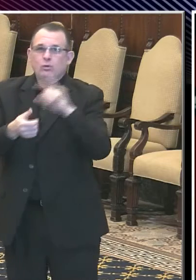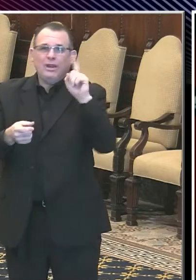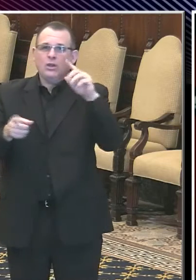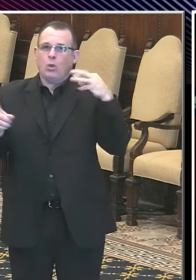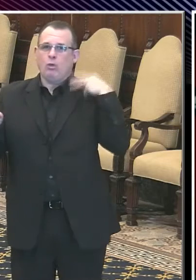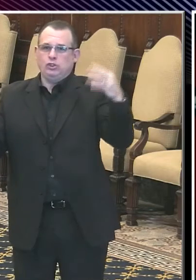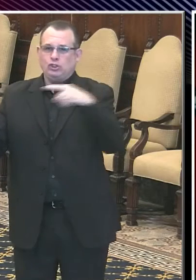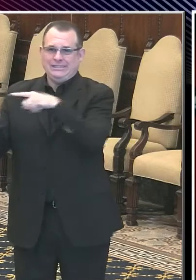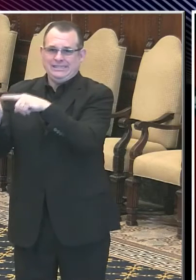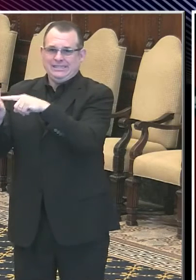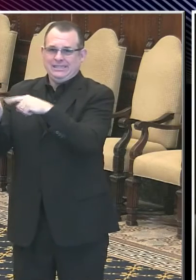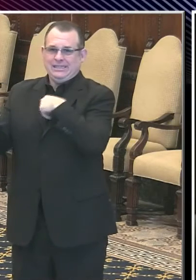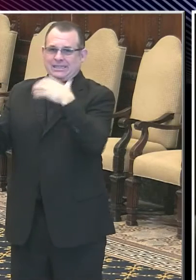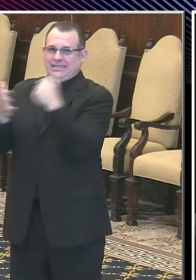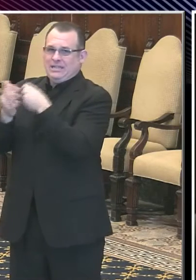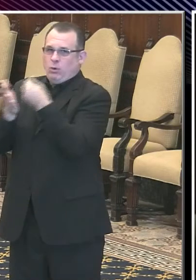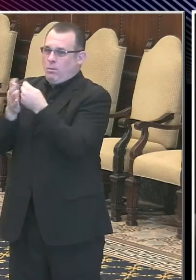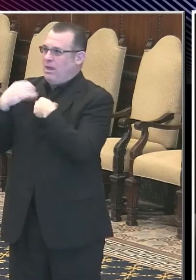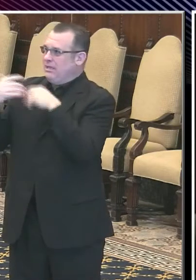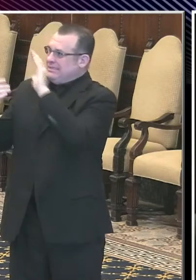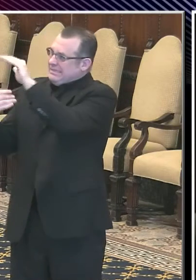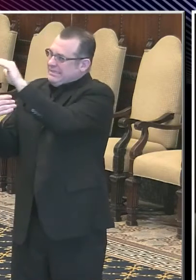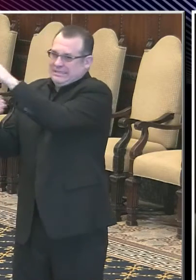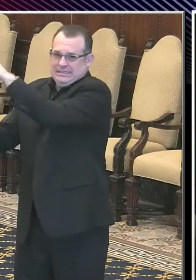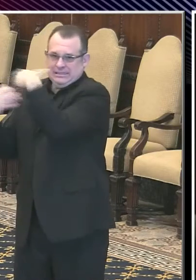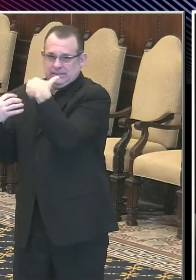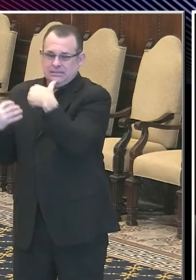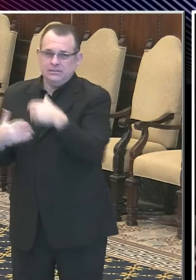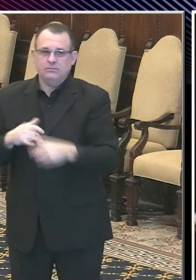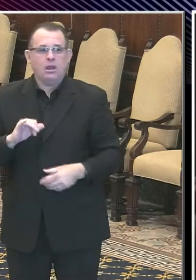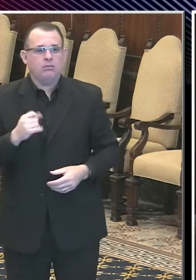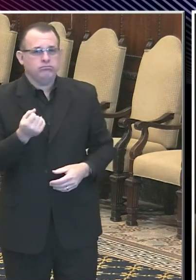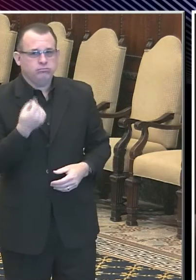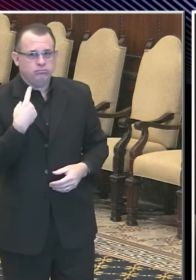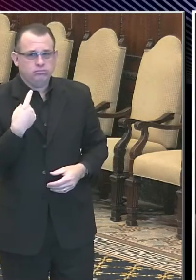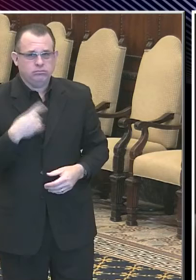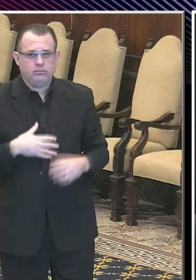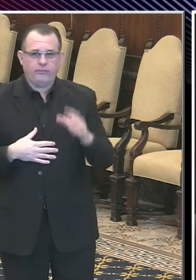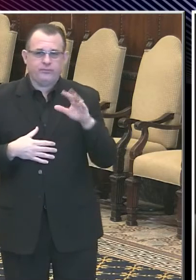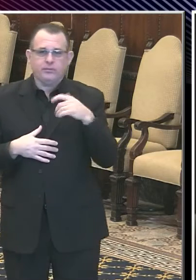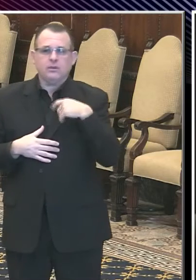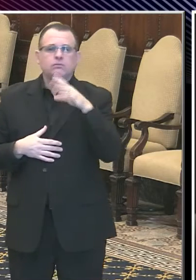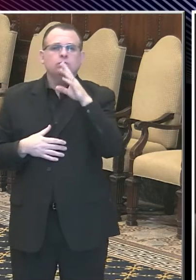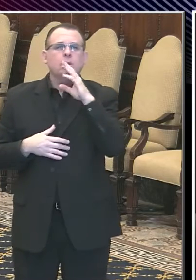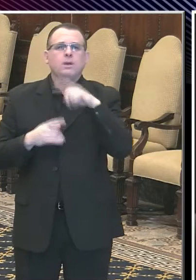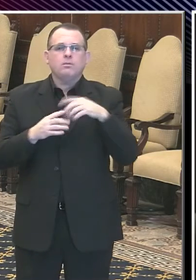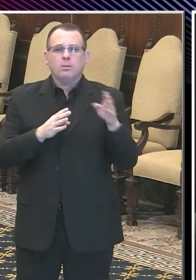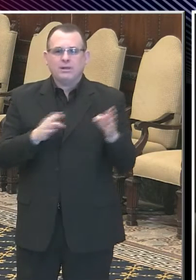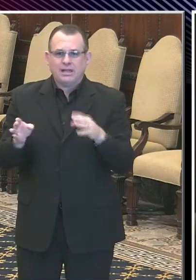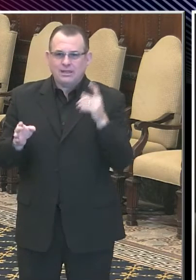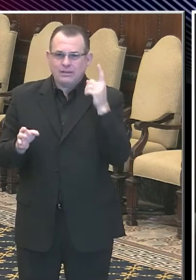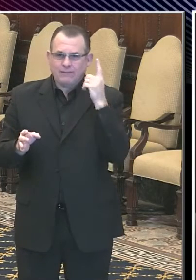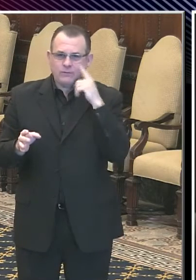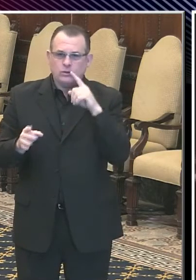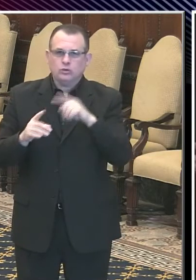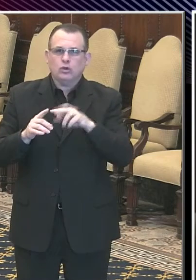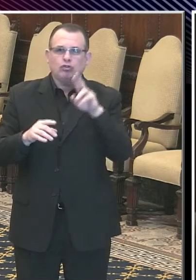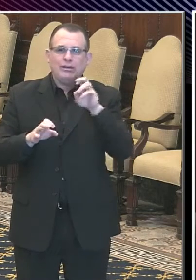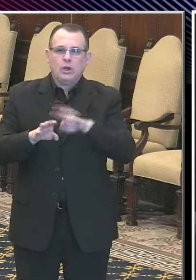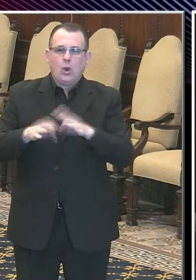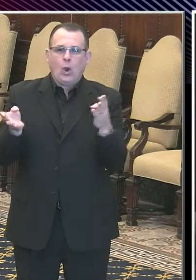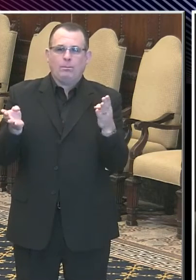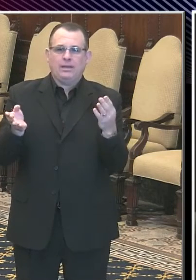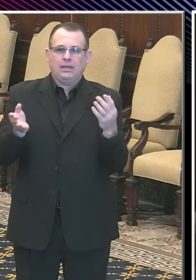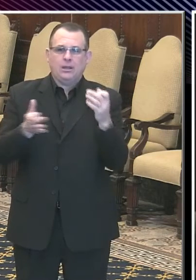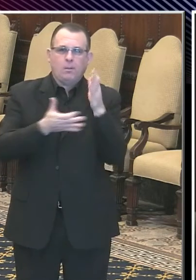get out there. Got it. And then you've talked about a plan for beginning to reopen